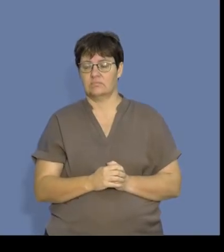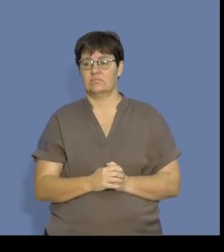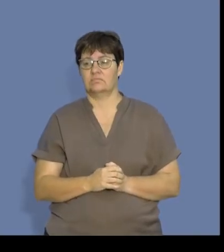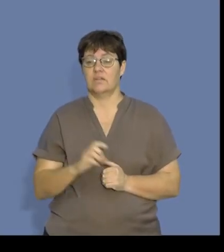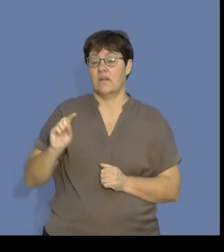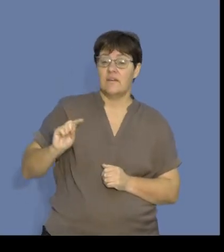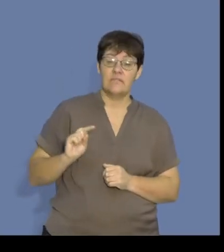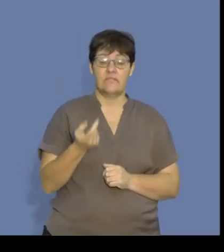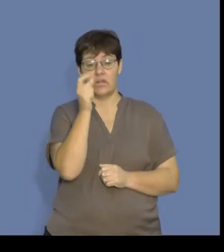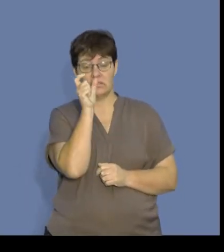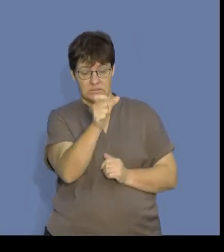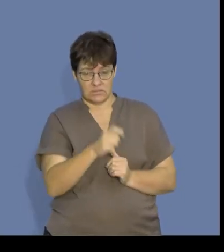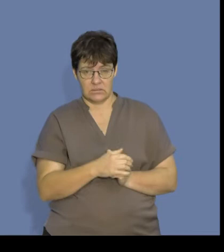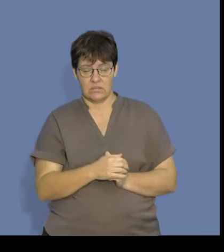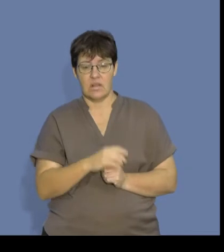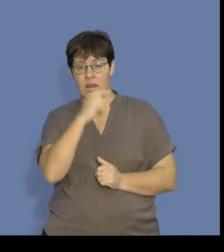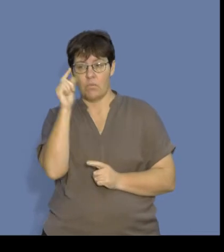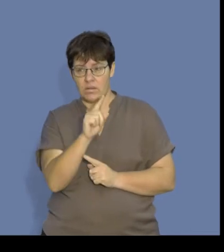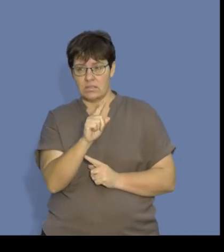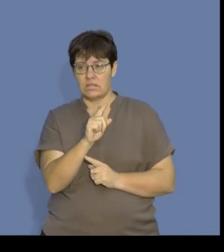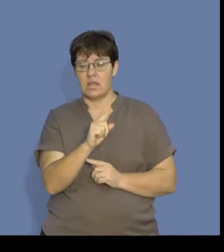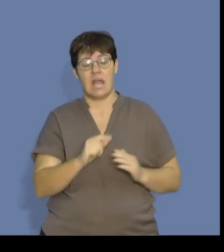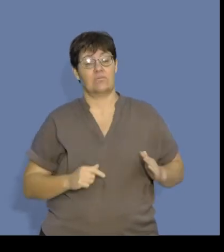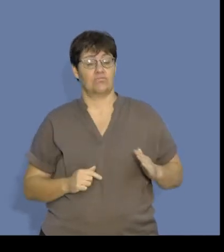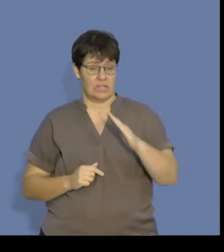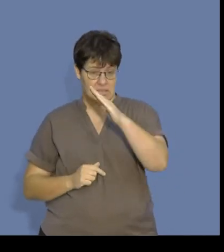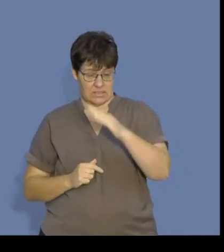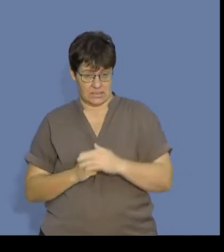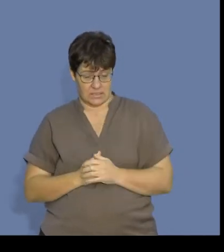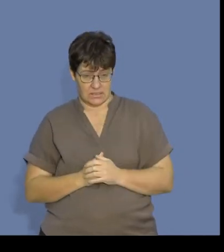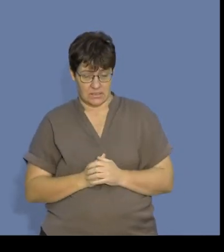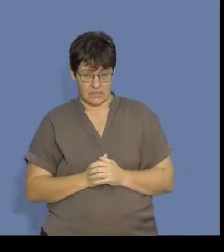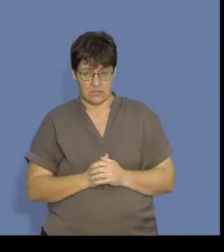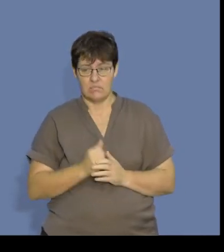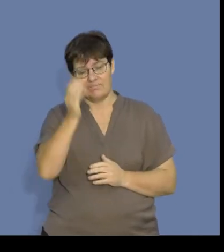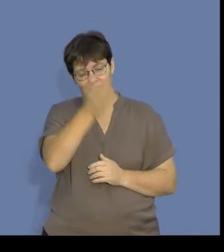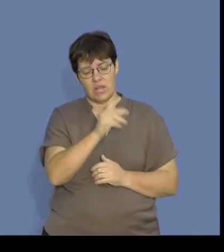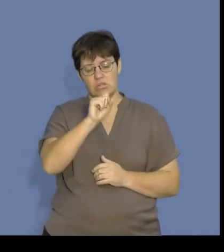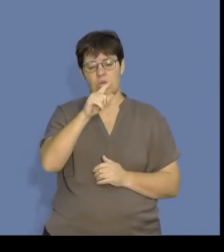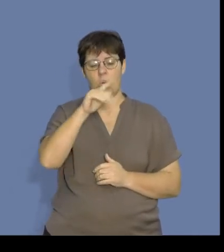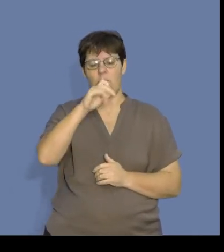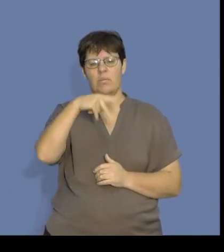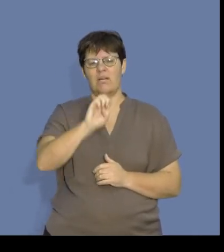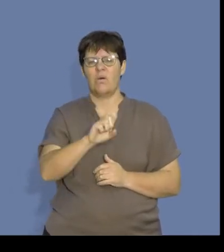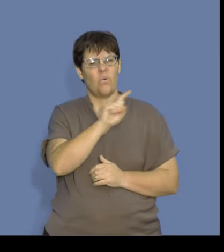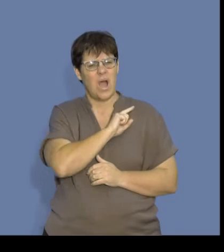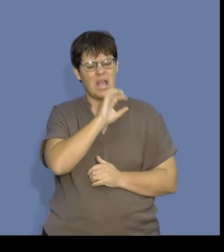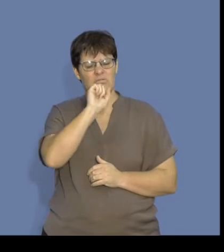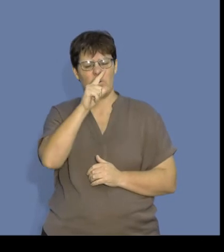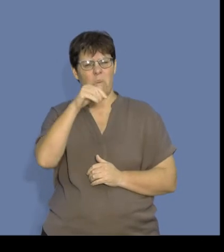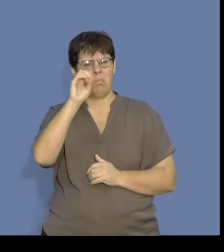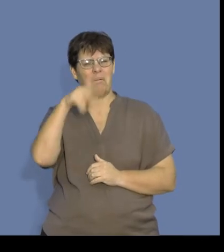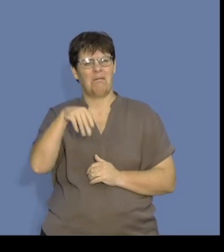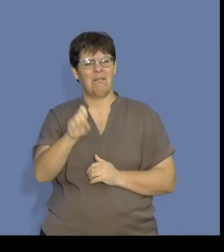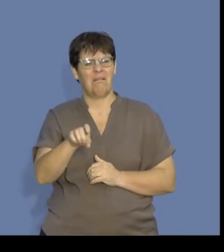The very first keyword will be what we call a gradient. Now I've put a slash slope. Why I'm using the word slope is